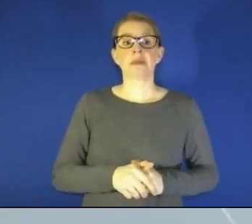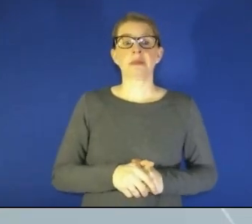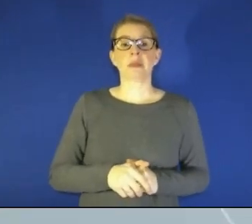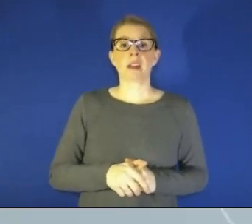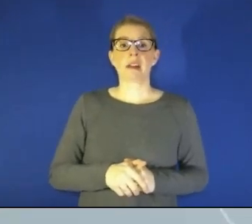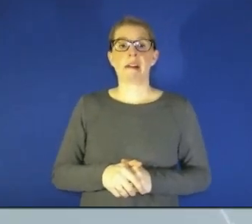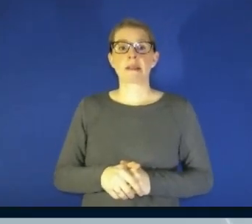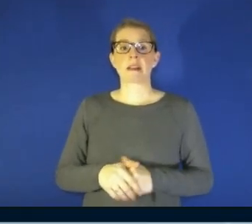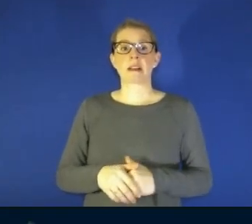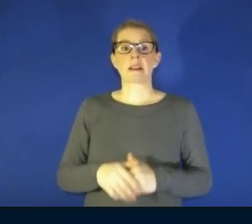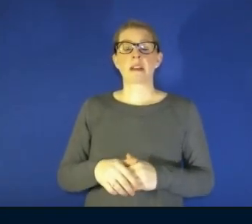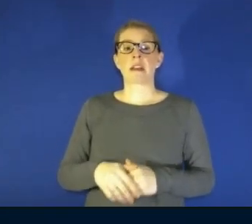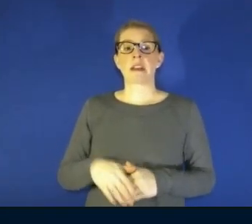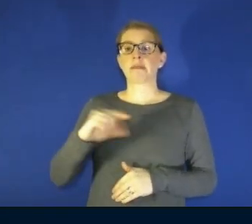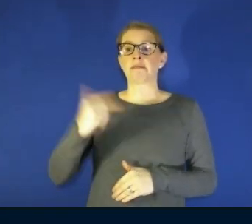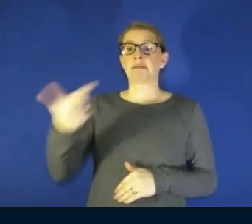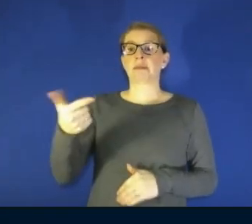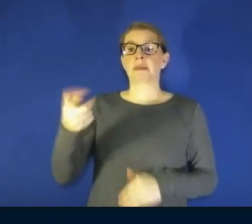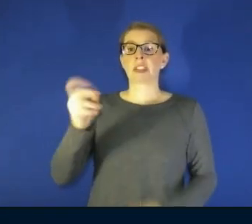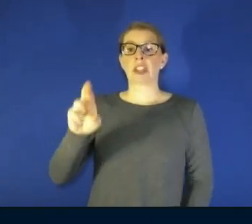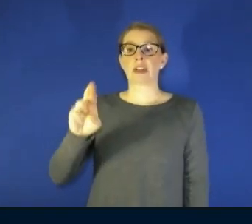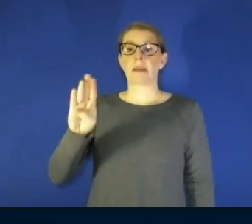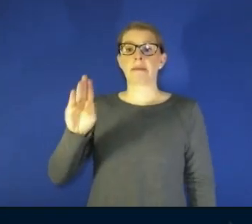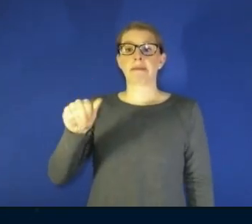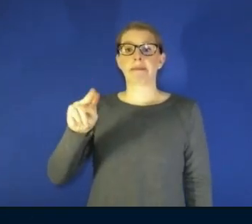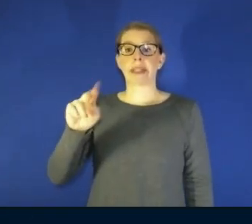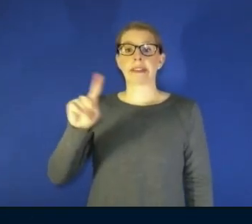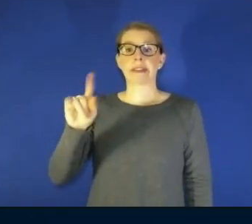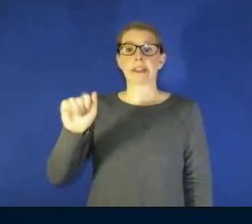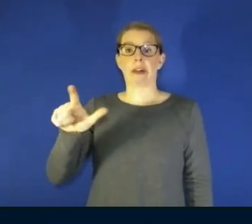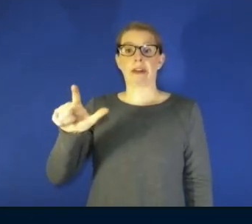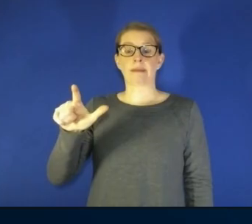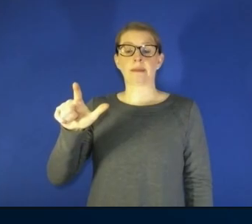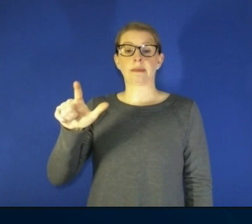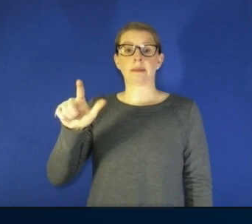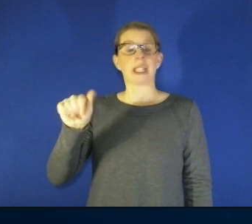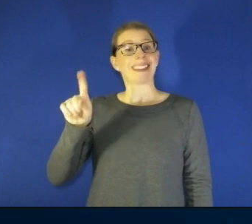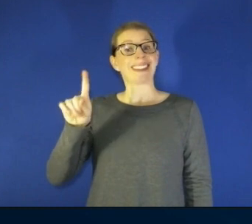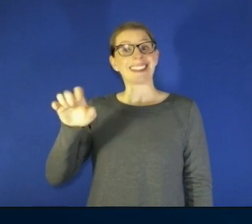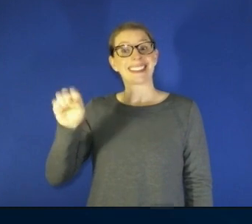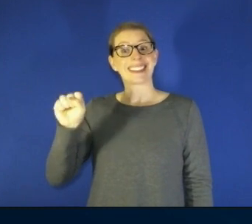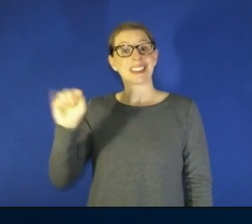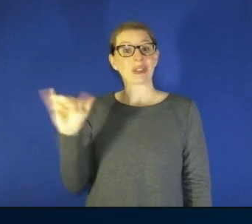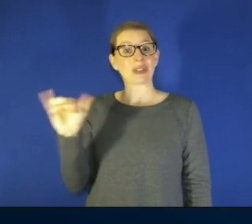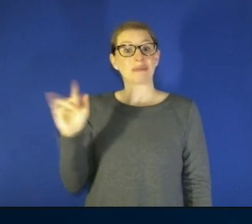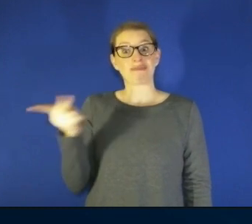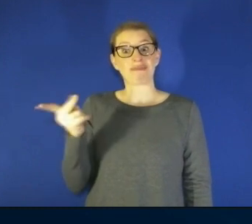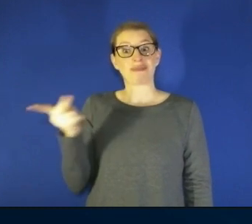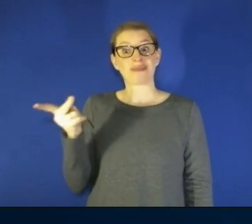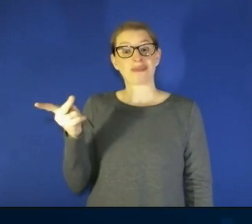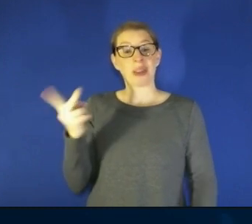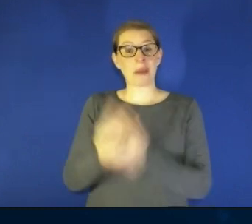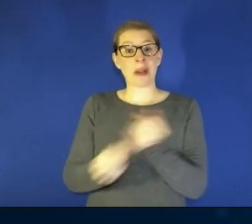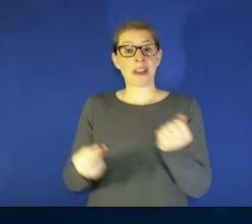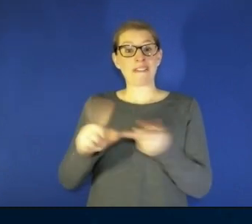to Dr. Banzel. I want to get out to Alexis. And you both are now, you have a friend now standing inside the